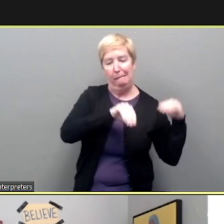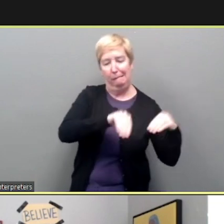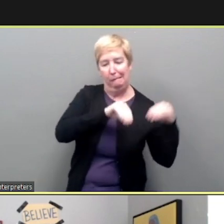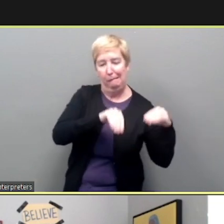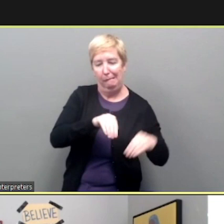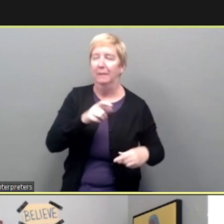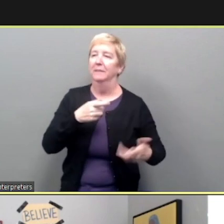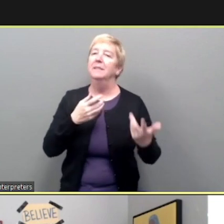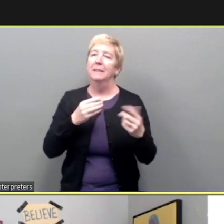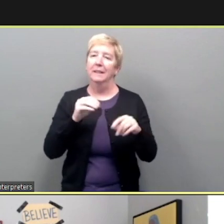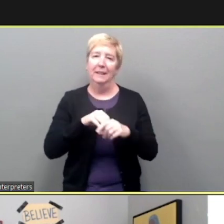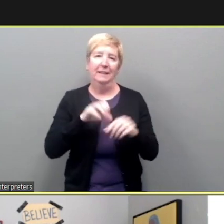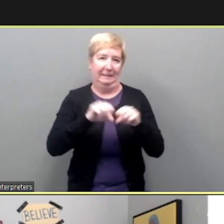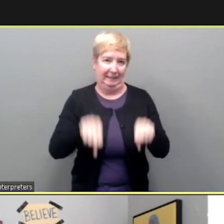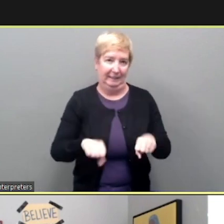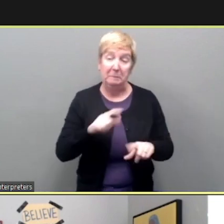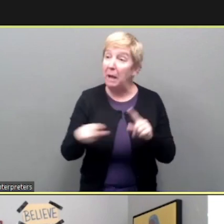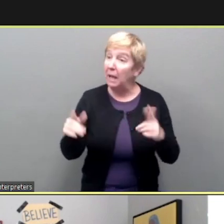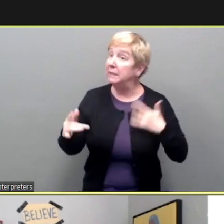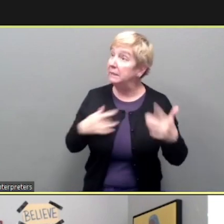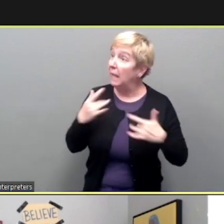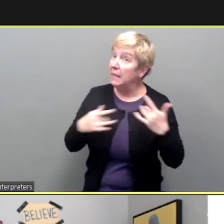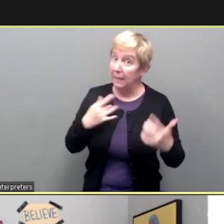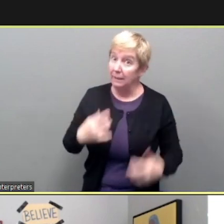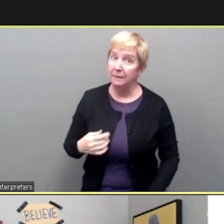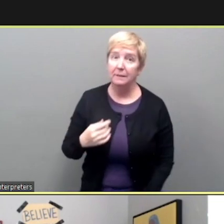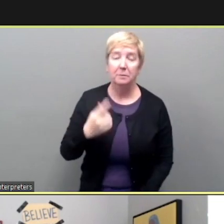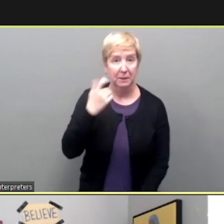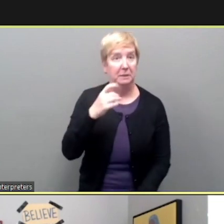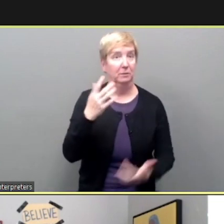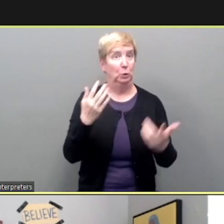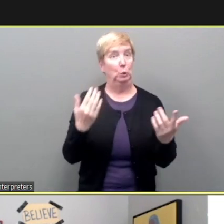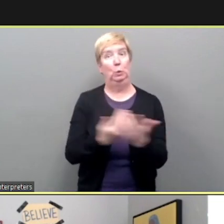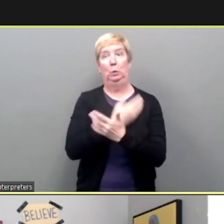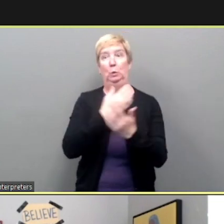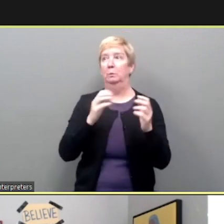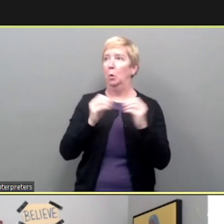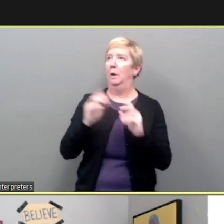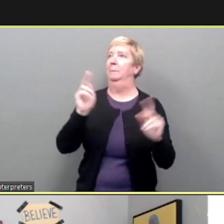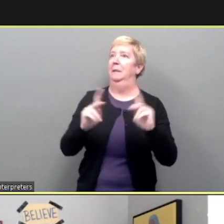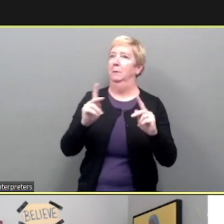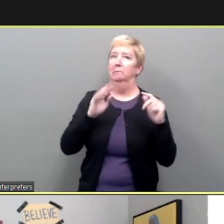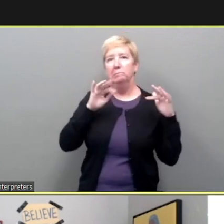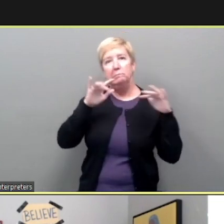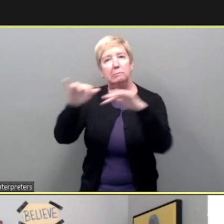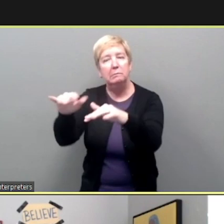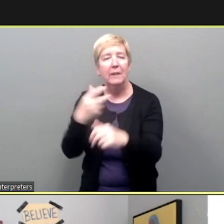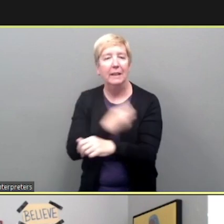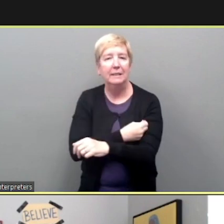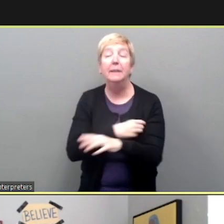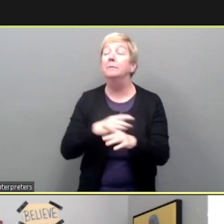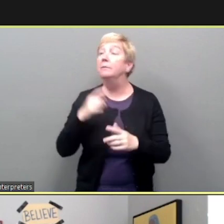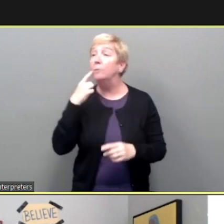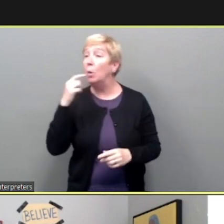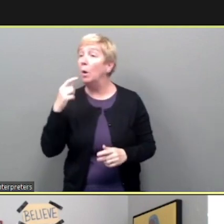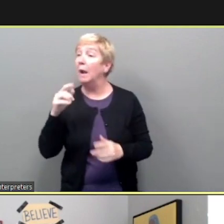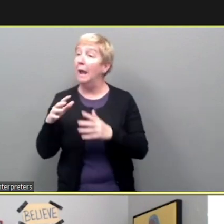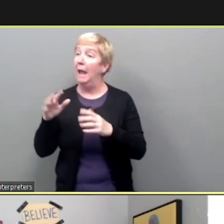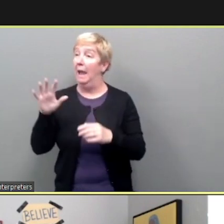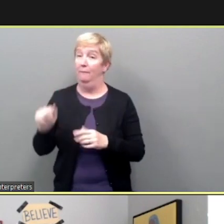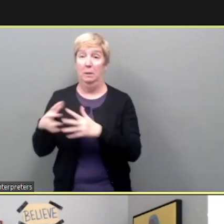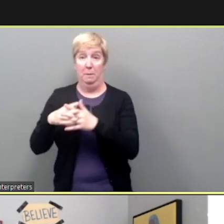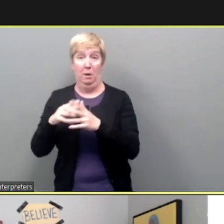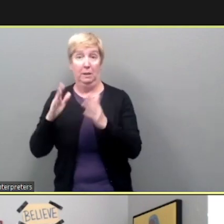very exciting. For next slide, for African American, we're seeing that same increase, in fact, a little bit more